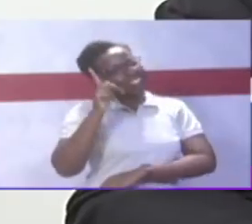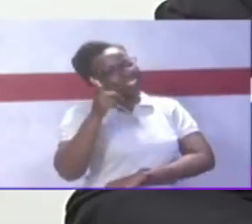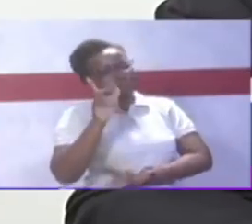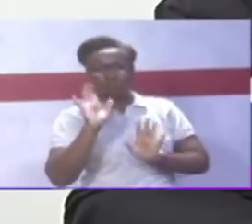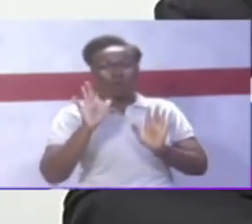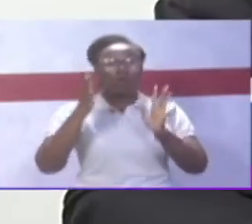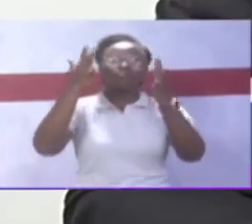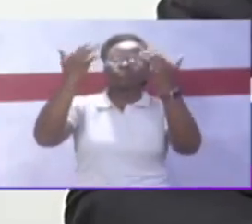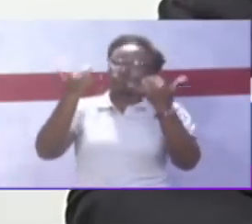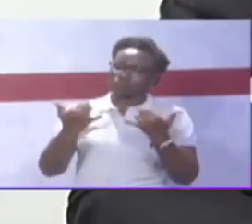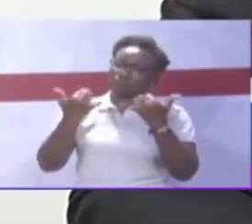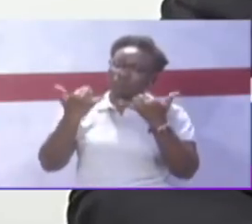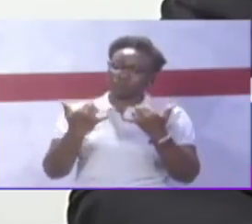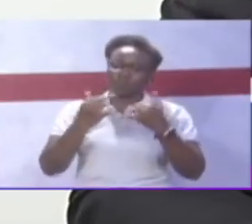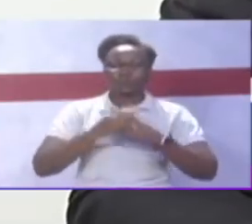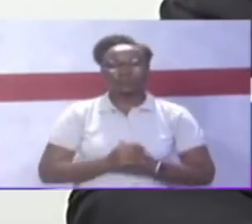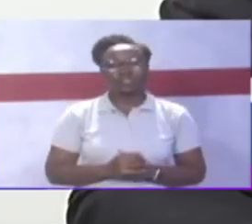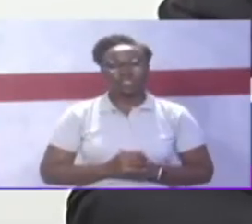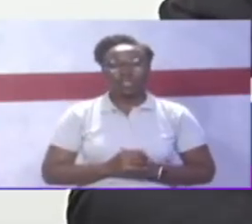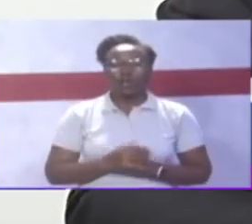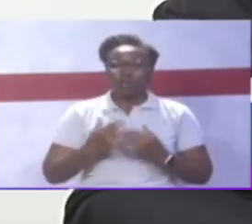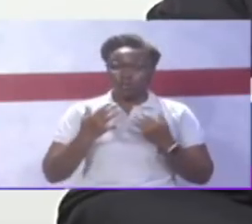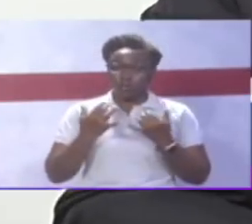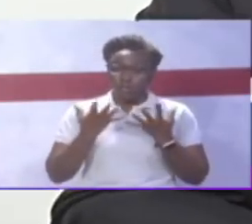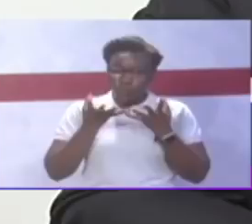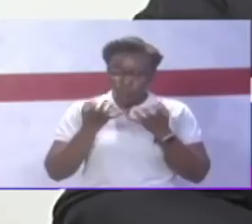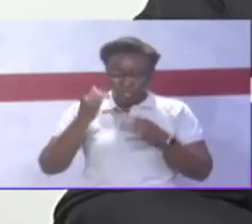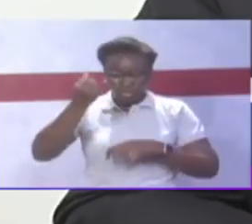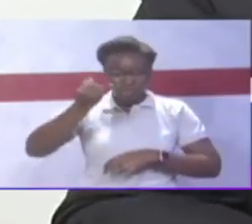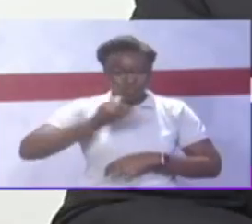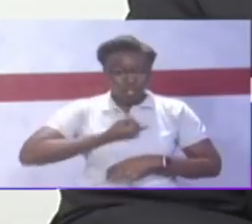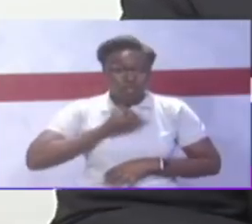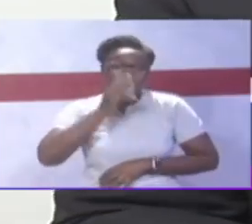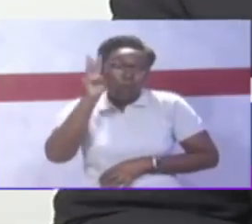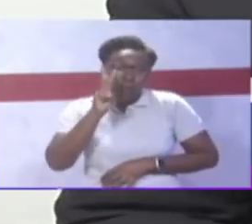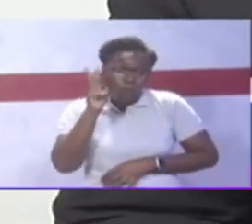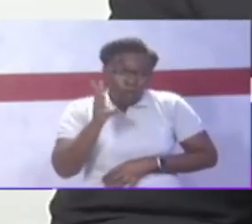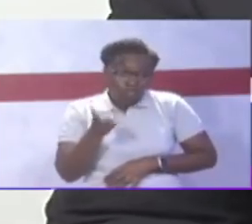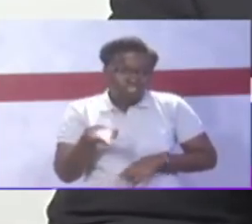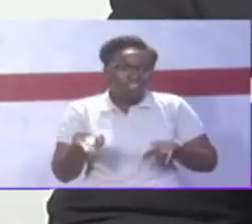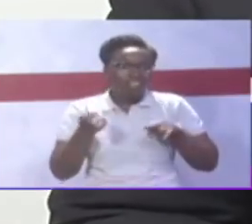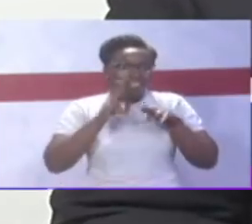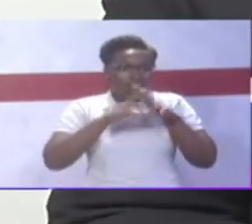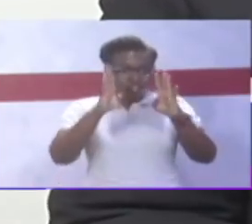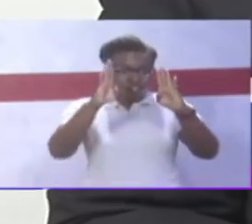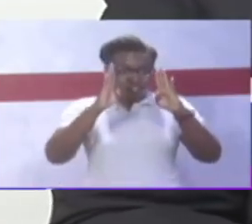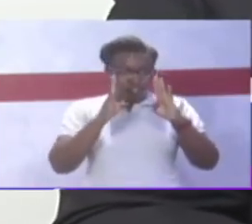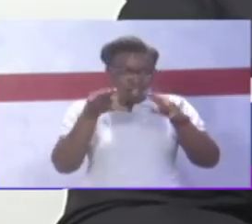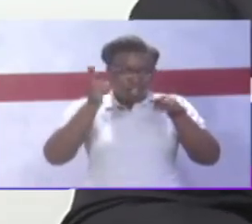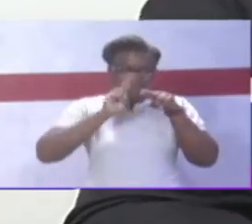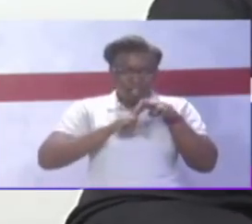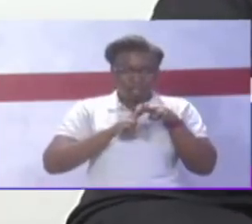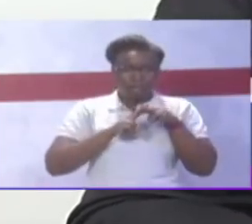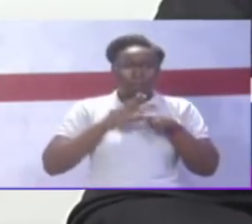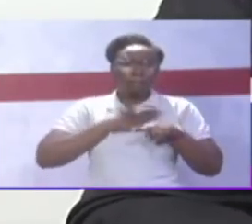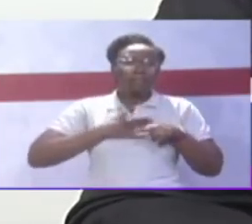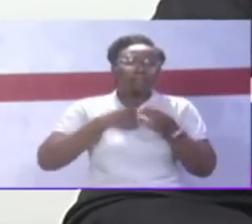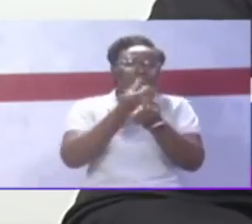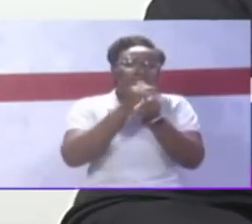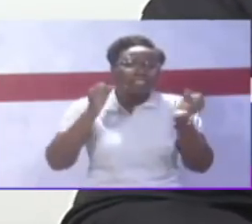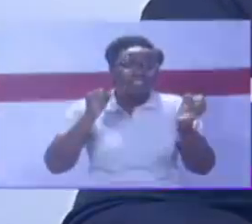today. We invite you to join us on Wednesday for another update, same time, same place. Be safe and goodbye for